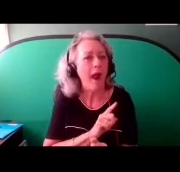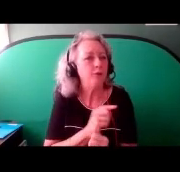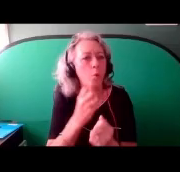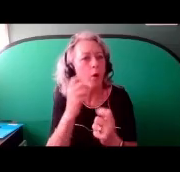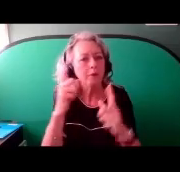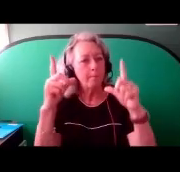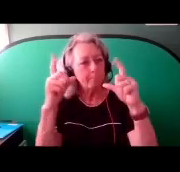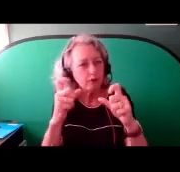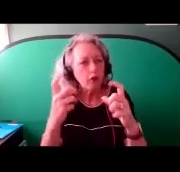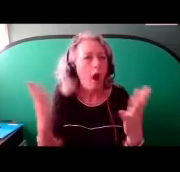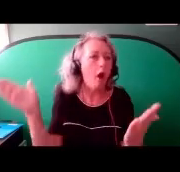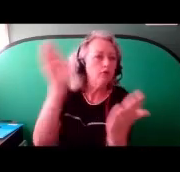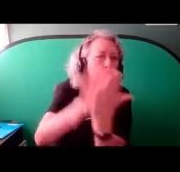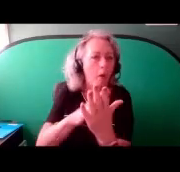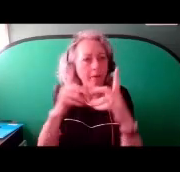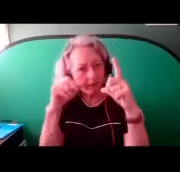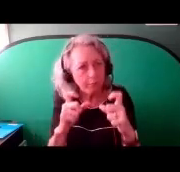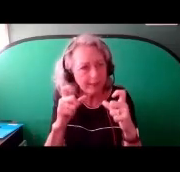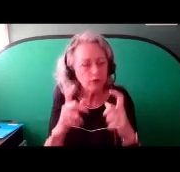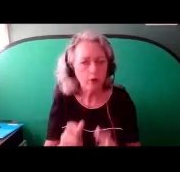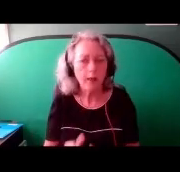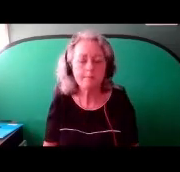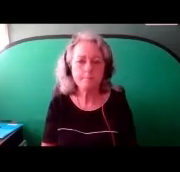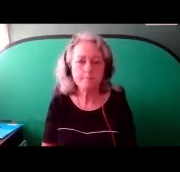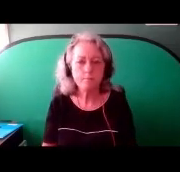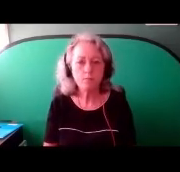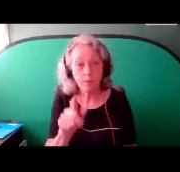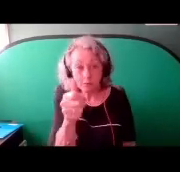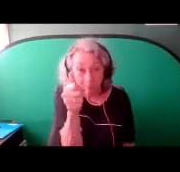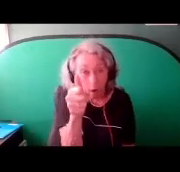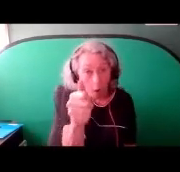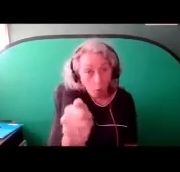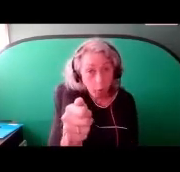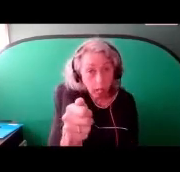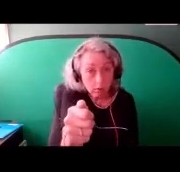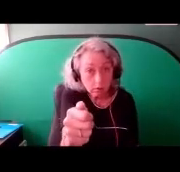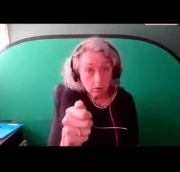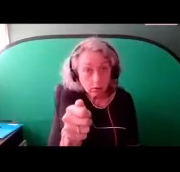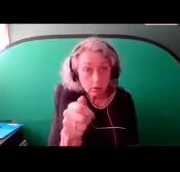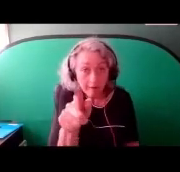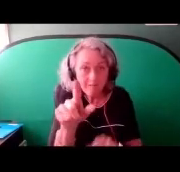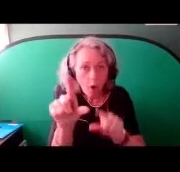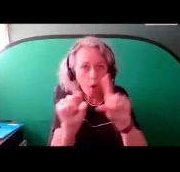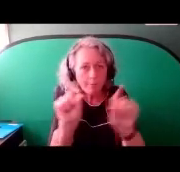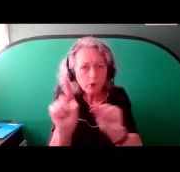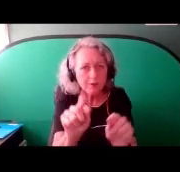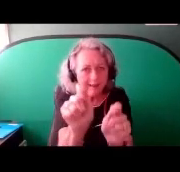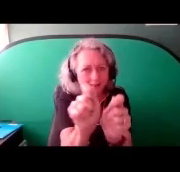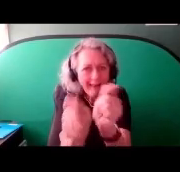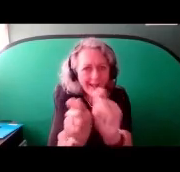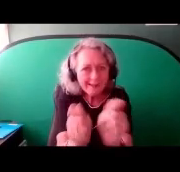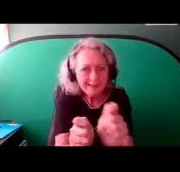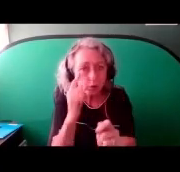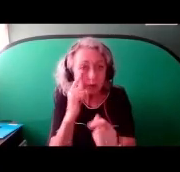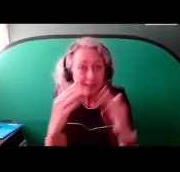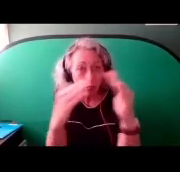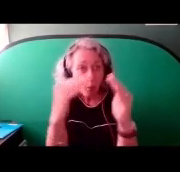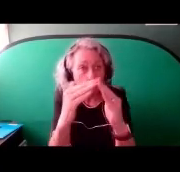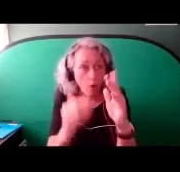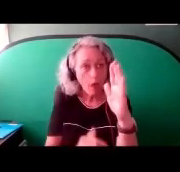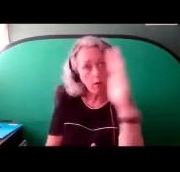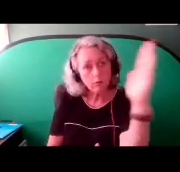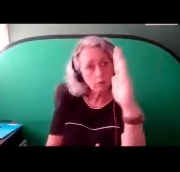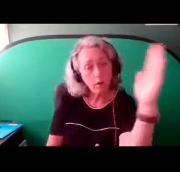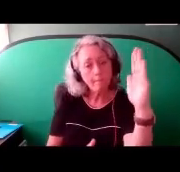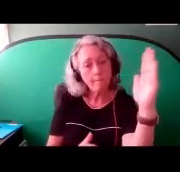do a long press on the home screen. So if I press and hold, up comes the options to edit up in the top corner, top